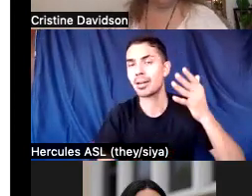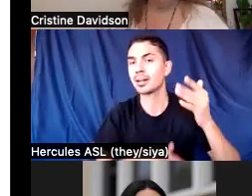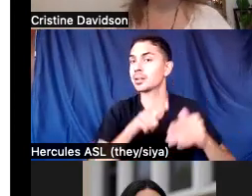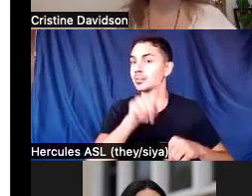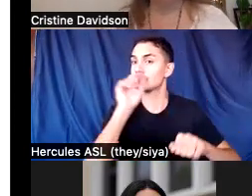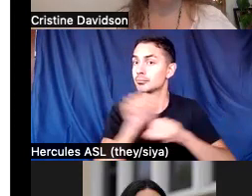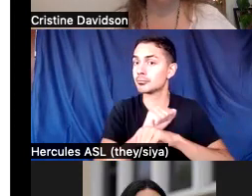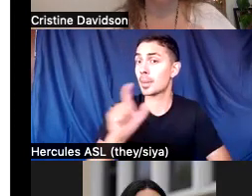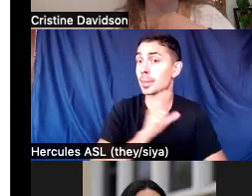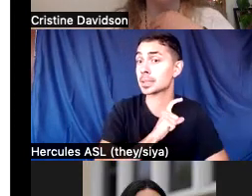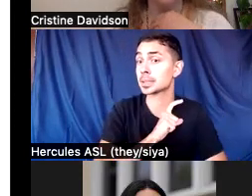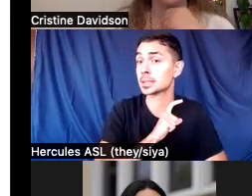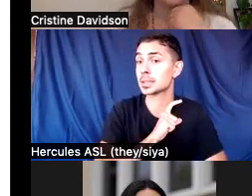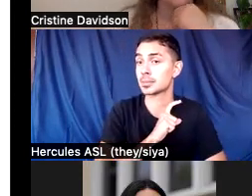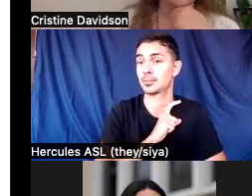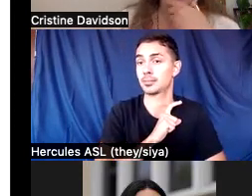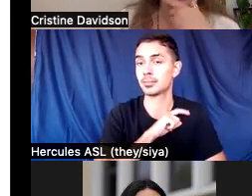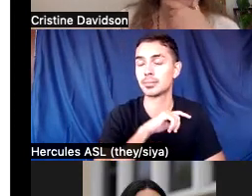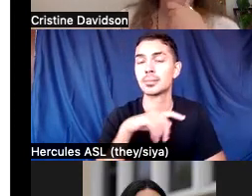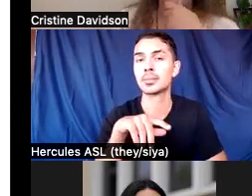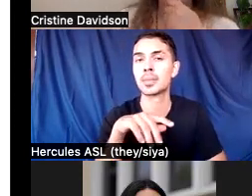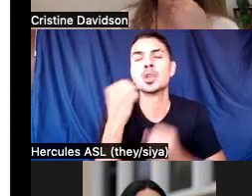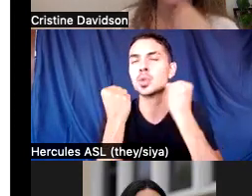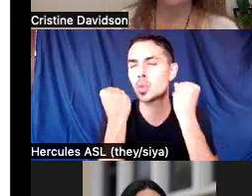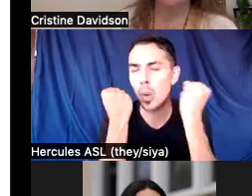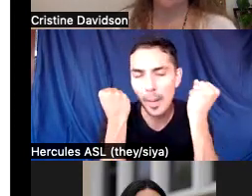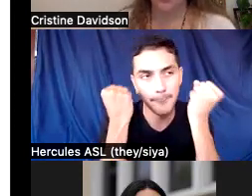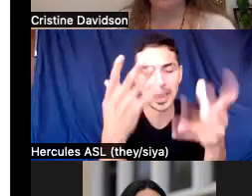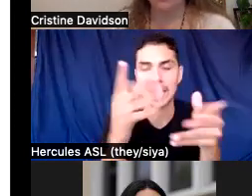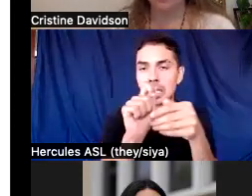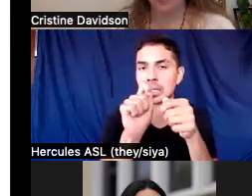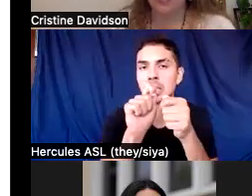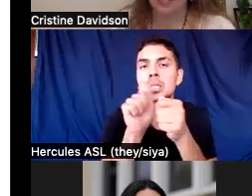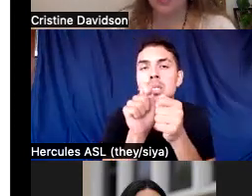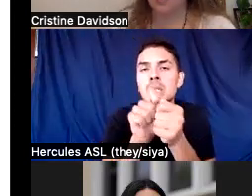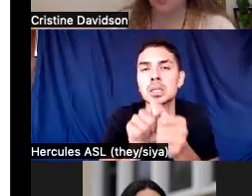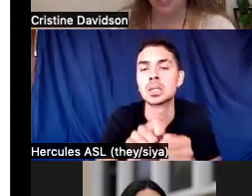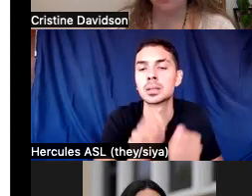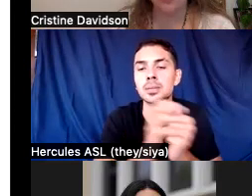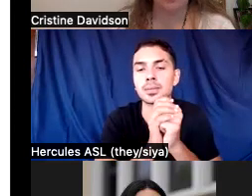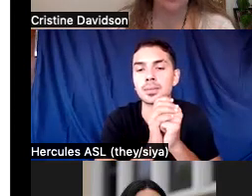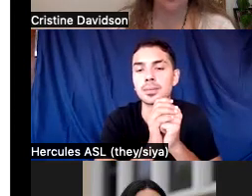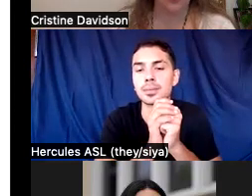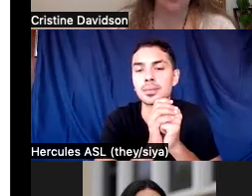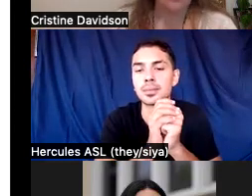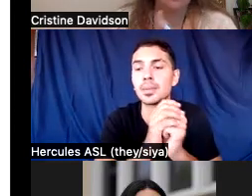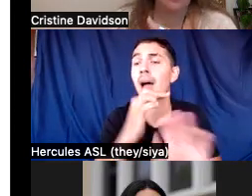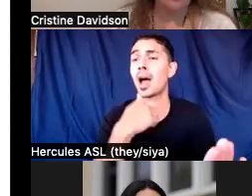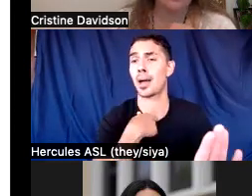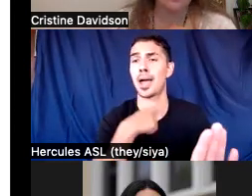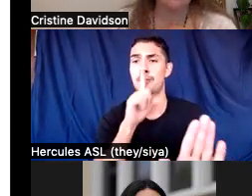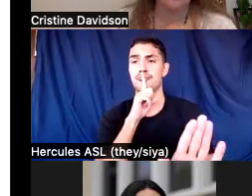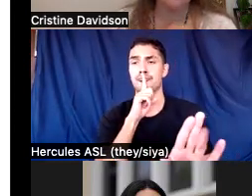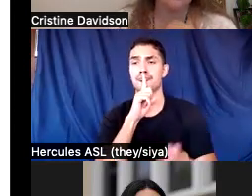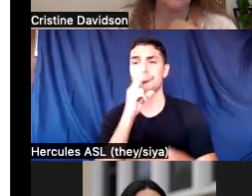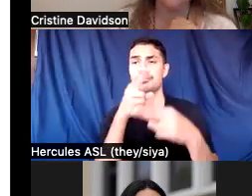Okay, so all the nuances. Yes. So who are, now no names here, I'm not saying to name names, but who are the